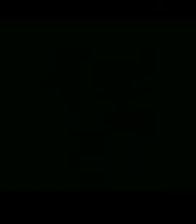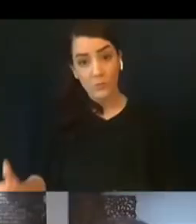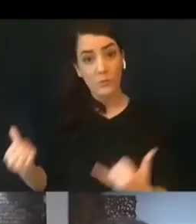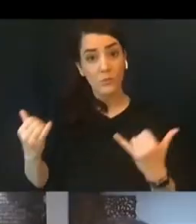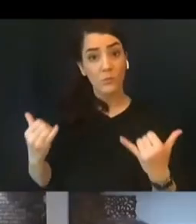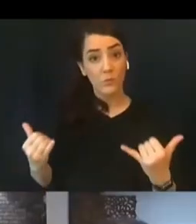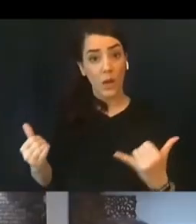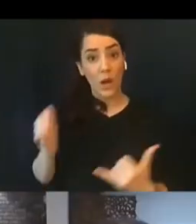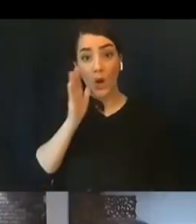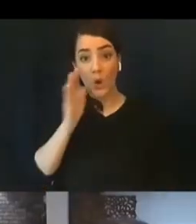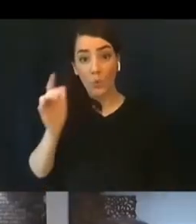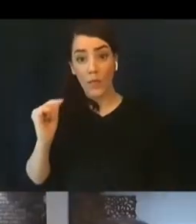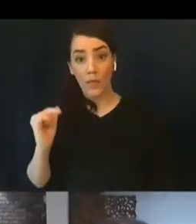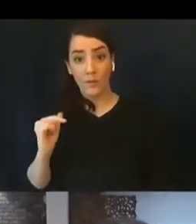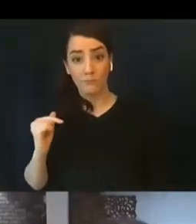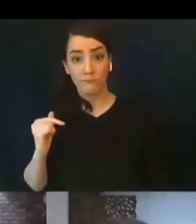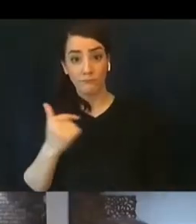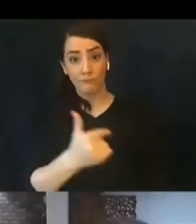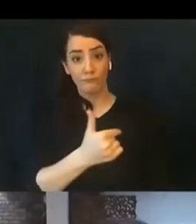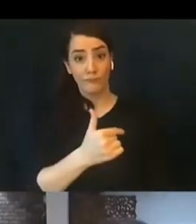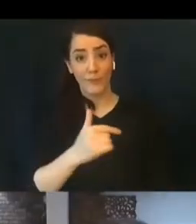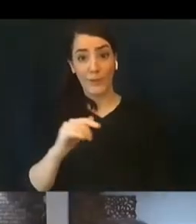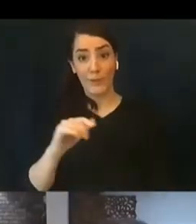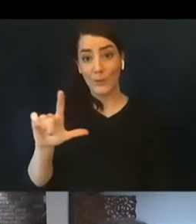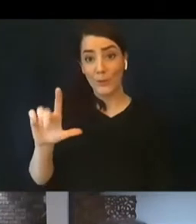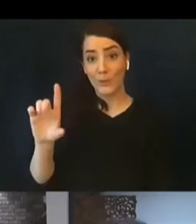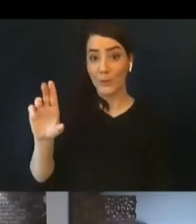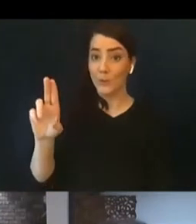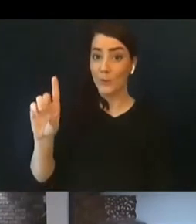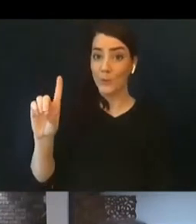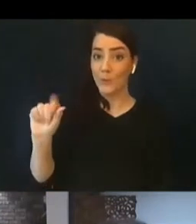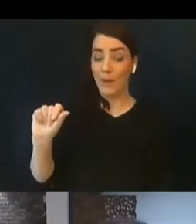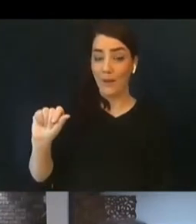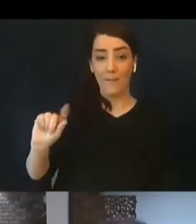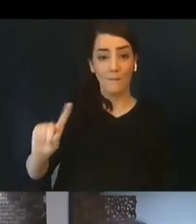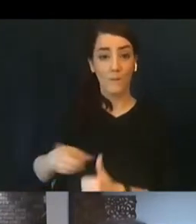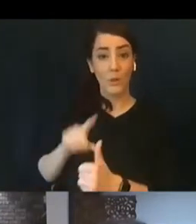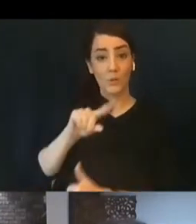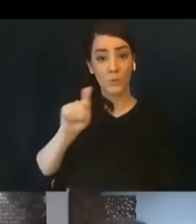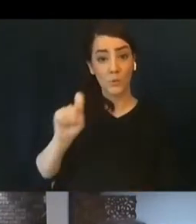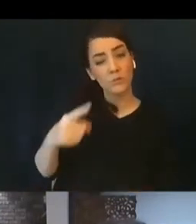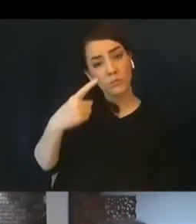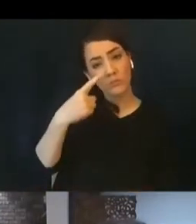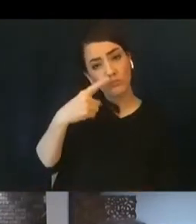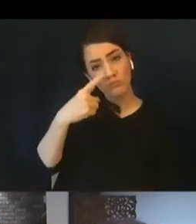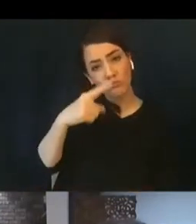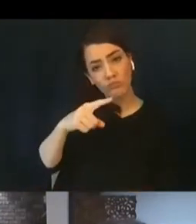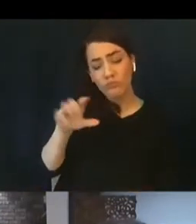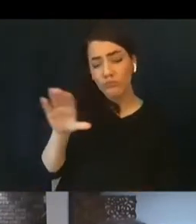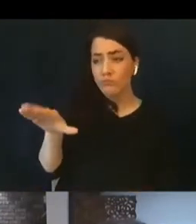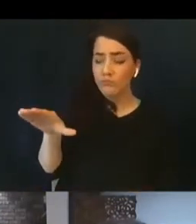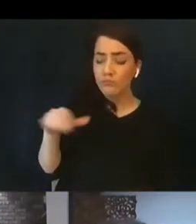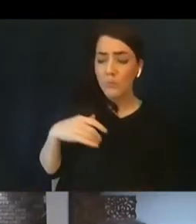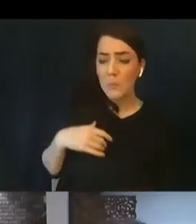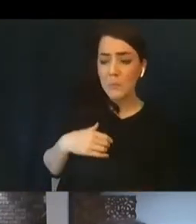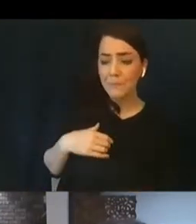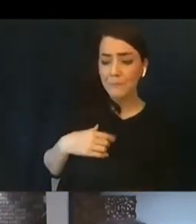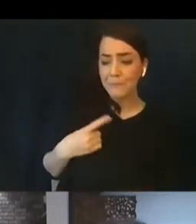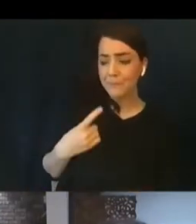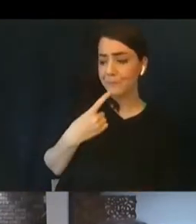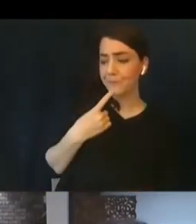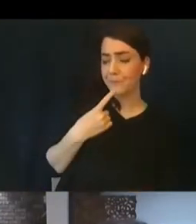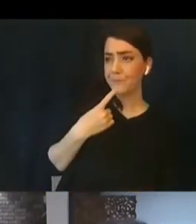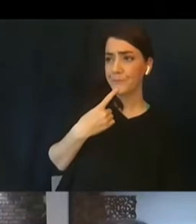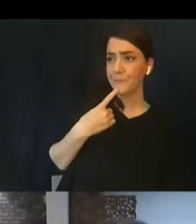With the first question, Luda, could you first of all tell us a bit more about the